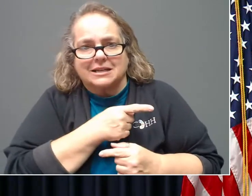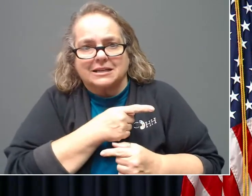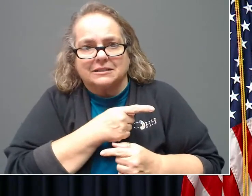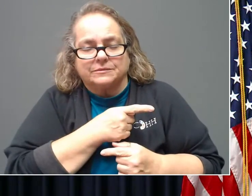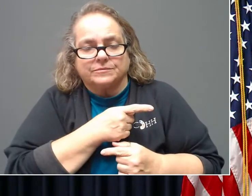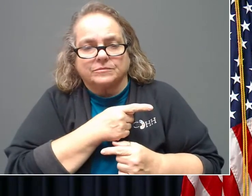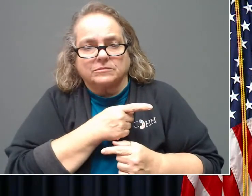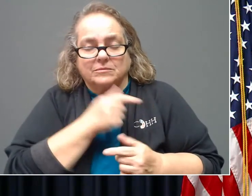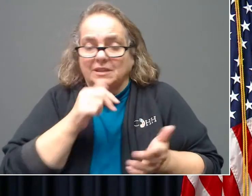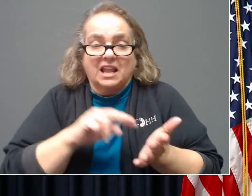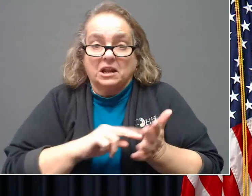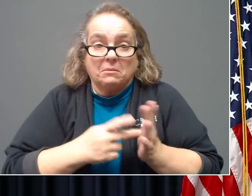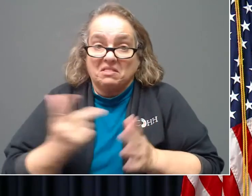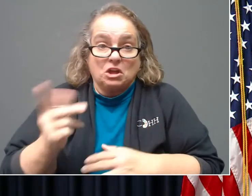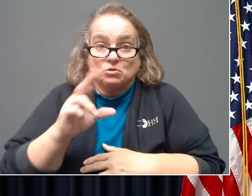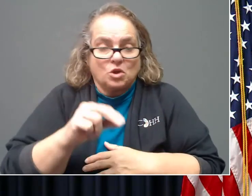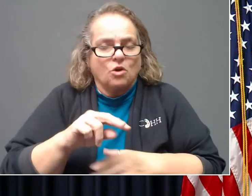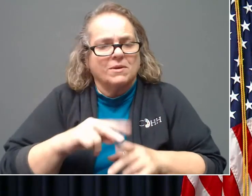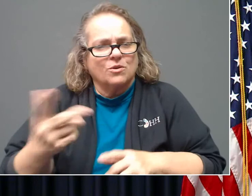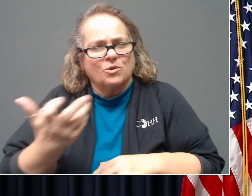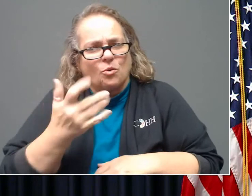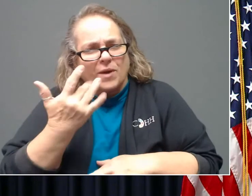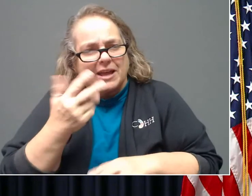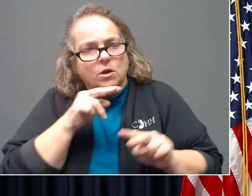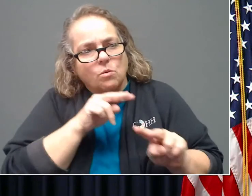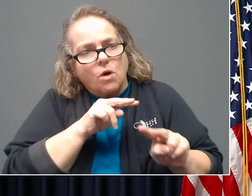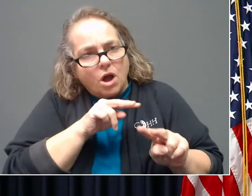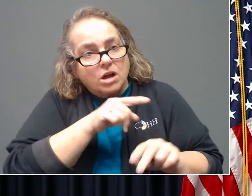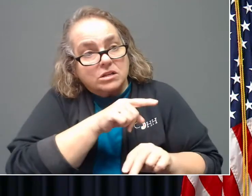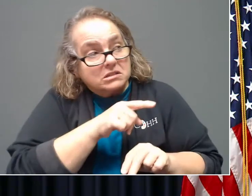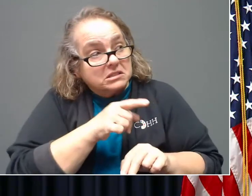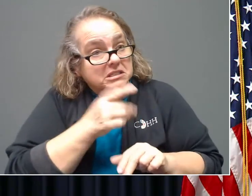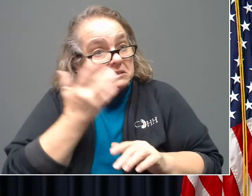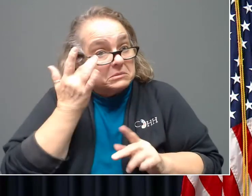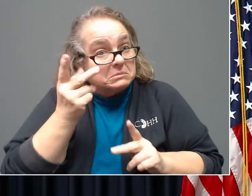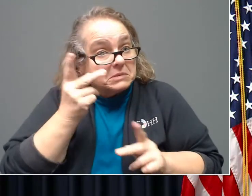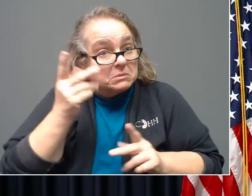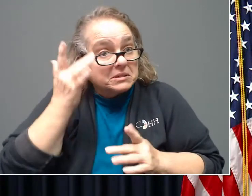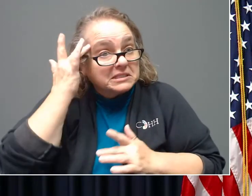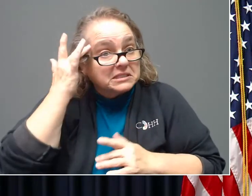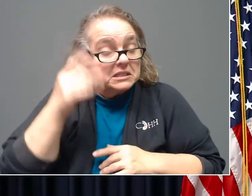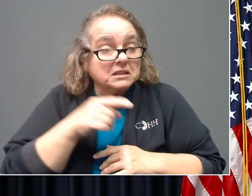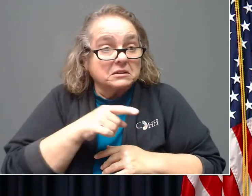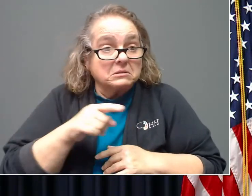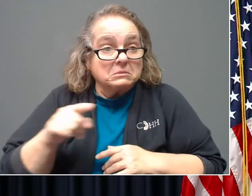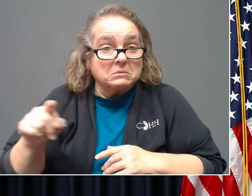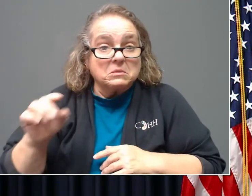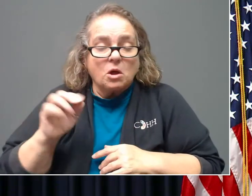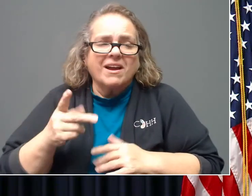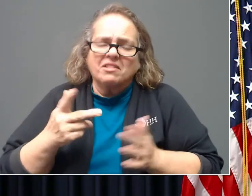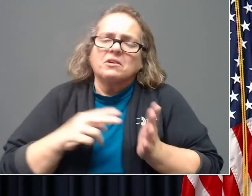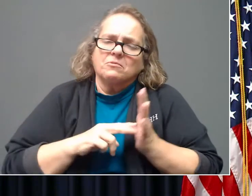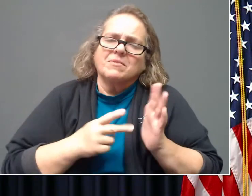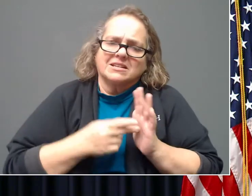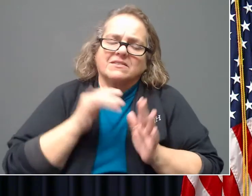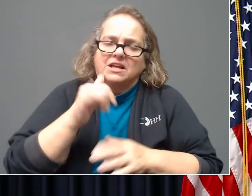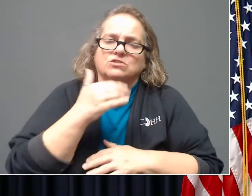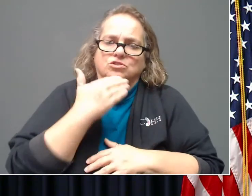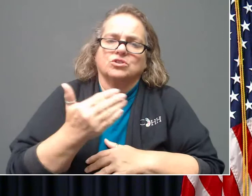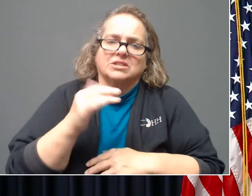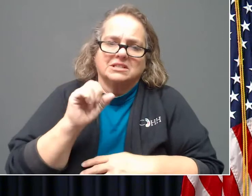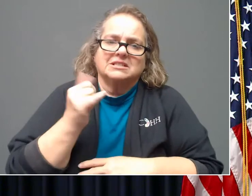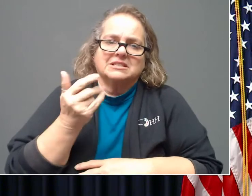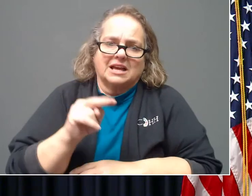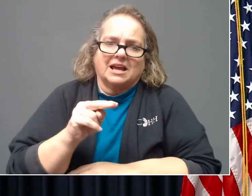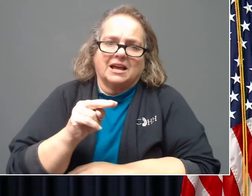that they want to watch a little bit more before they take it. And that's an encouraging sign. But certainly, I don't